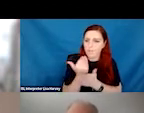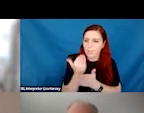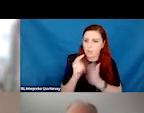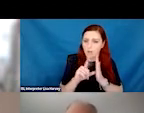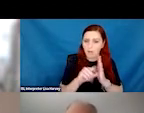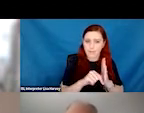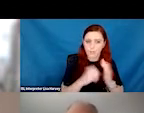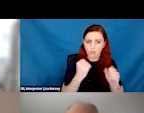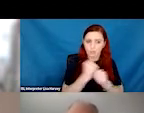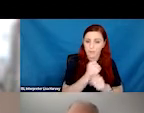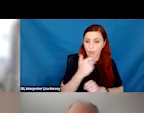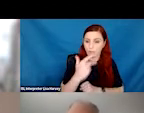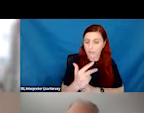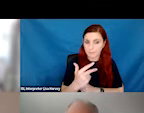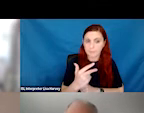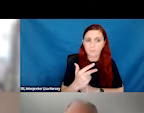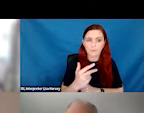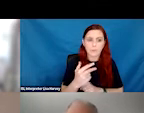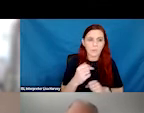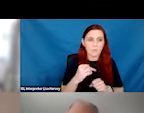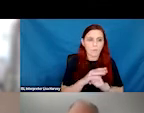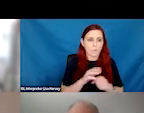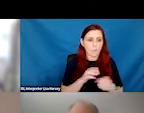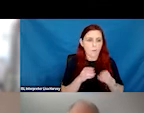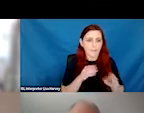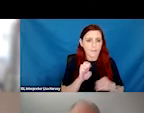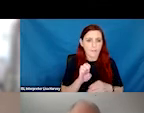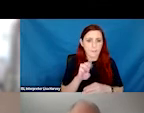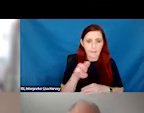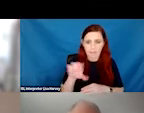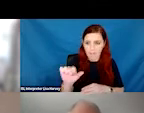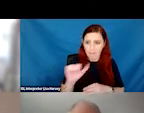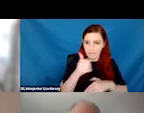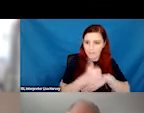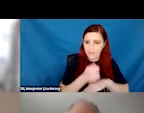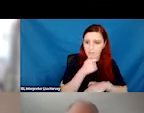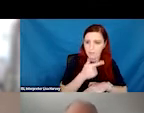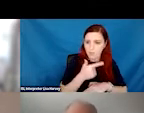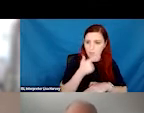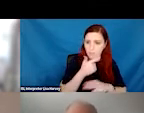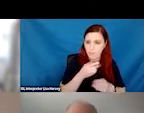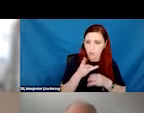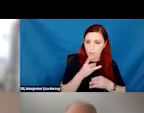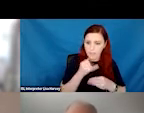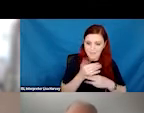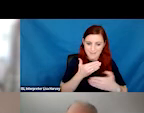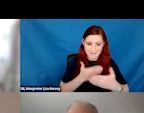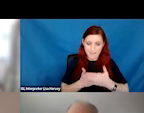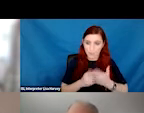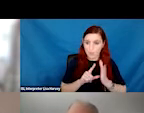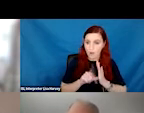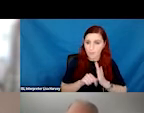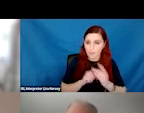3. Her practice, CPA Architects, is based in Dublin and covers interior architecture